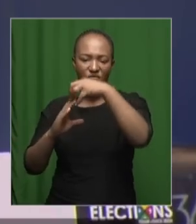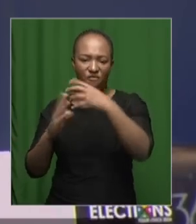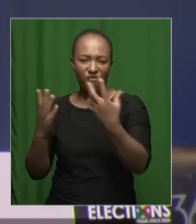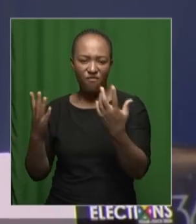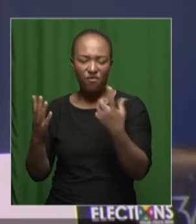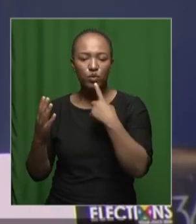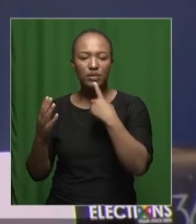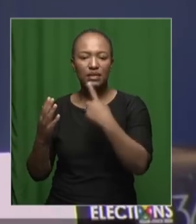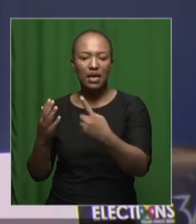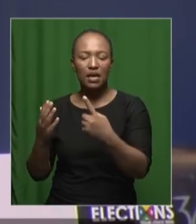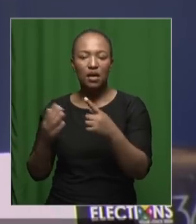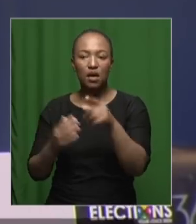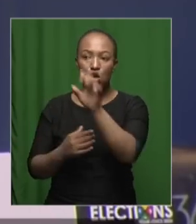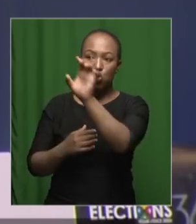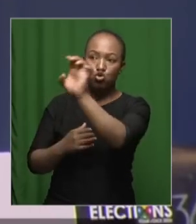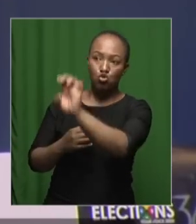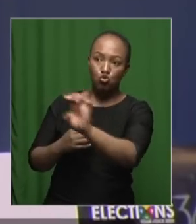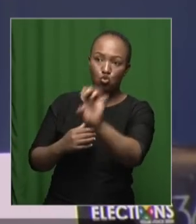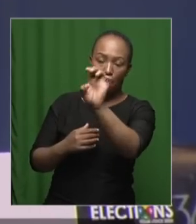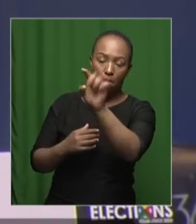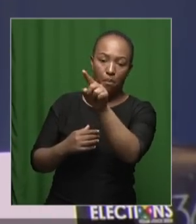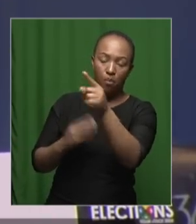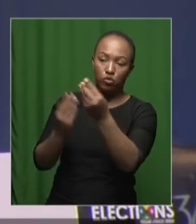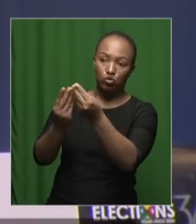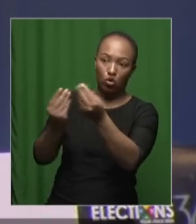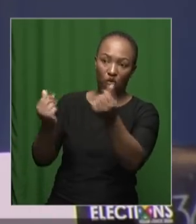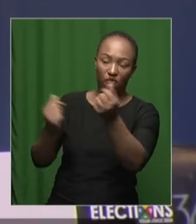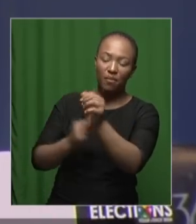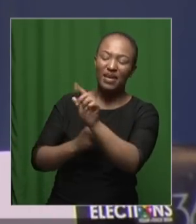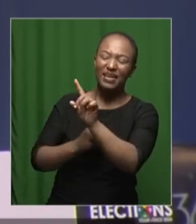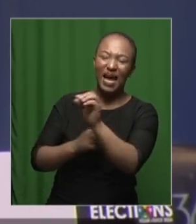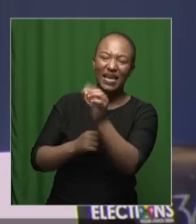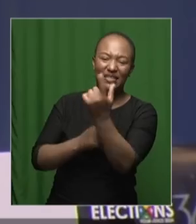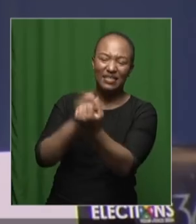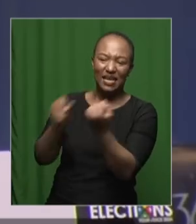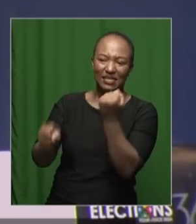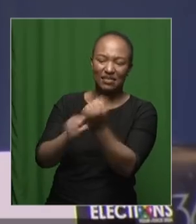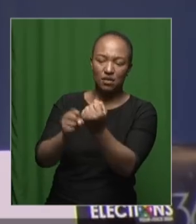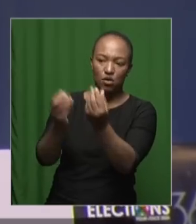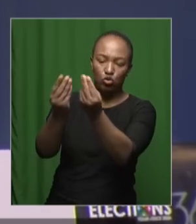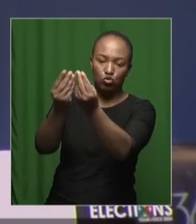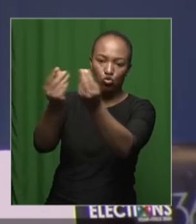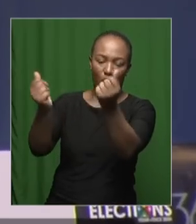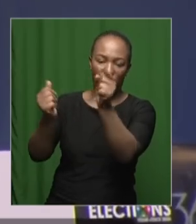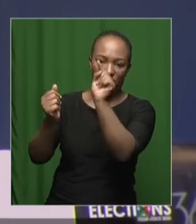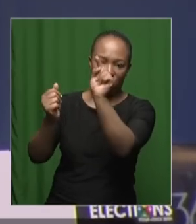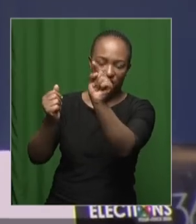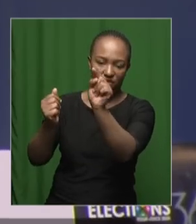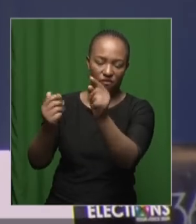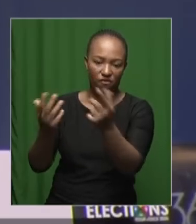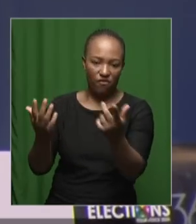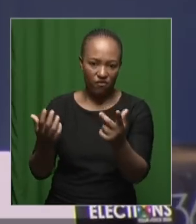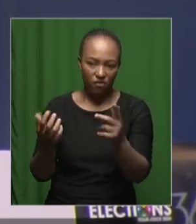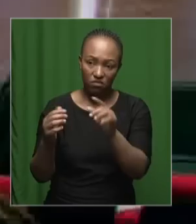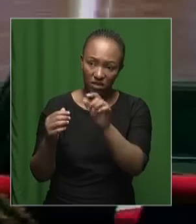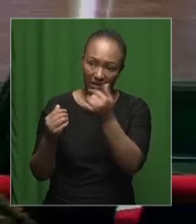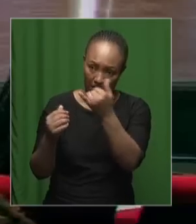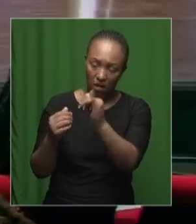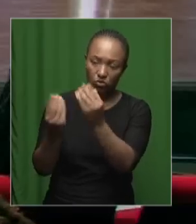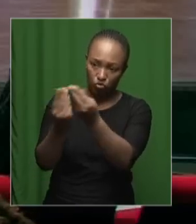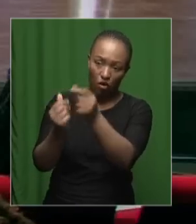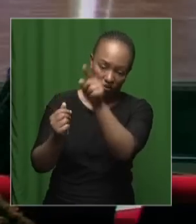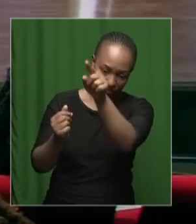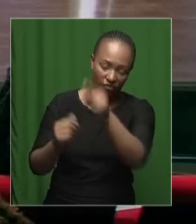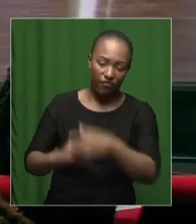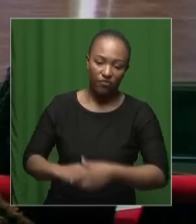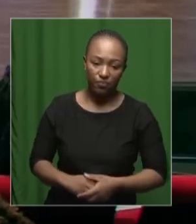you must solve, which Europe has solved, Europe took 100 years. And you must still solve them. All right. Thank you. All right.